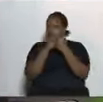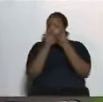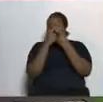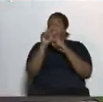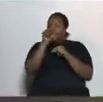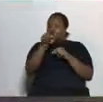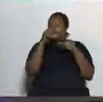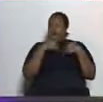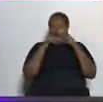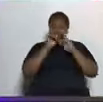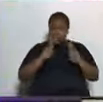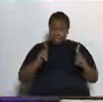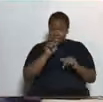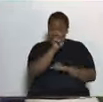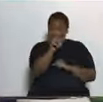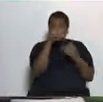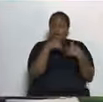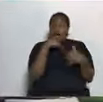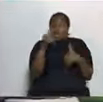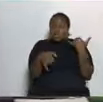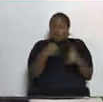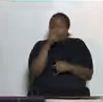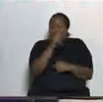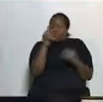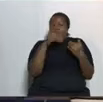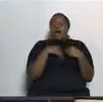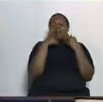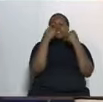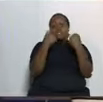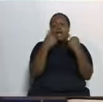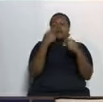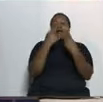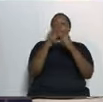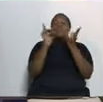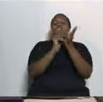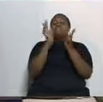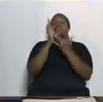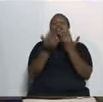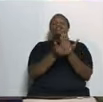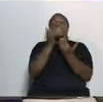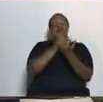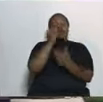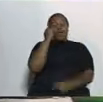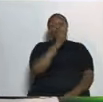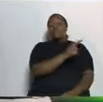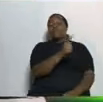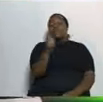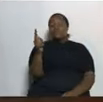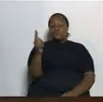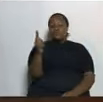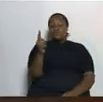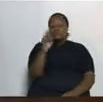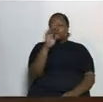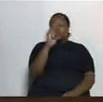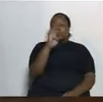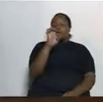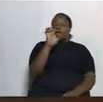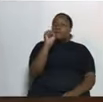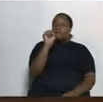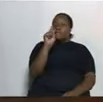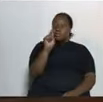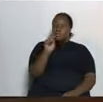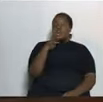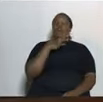peace, you will have joy, you will have strength. God will take care of you. The beast power wants everybody